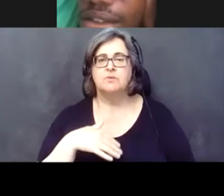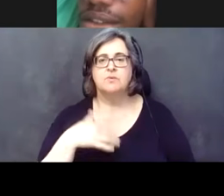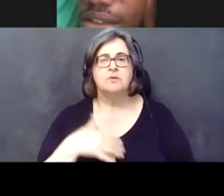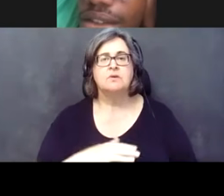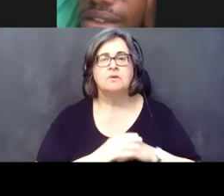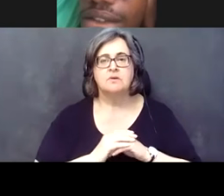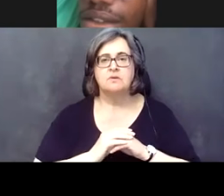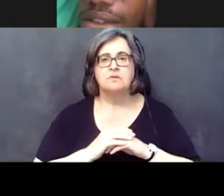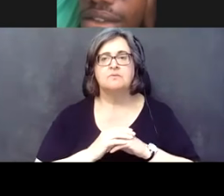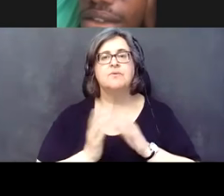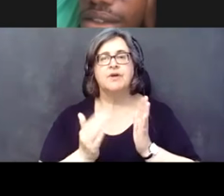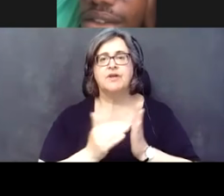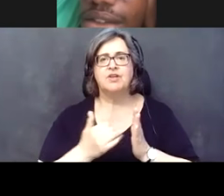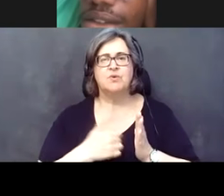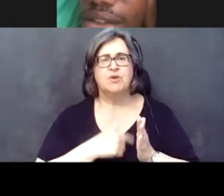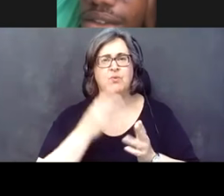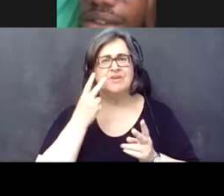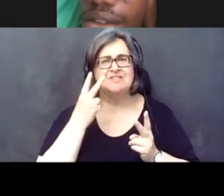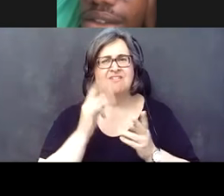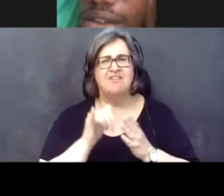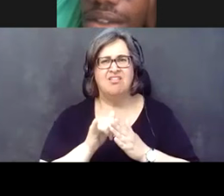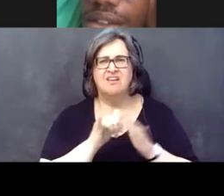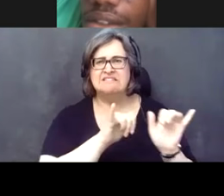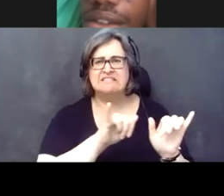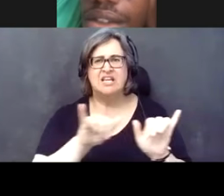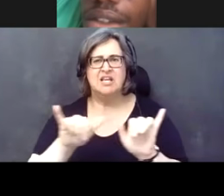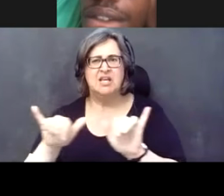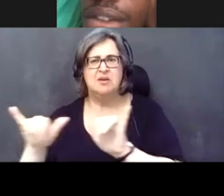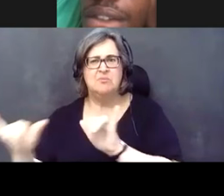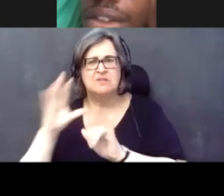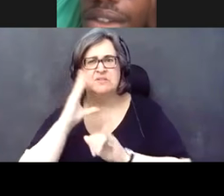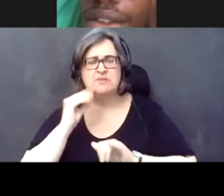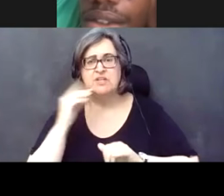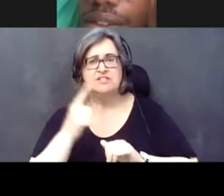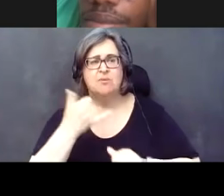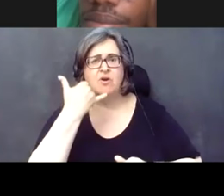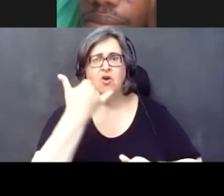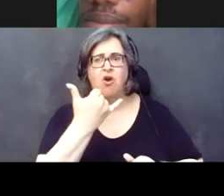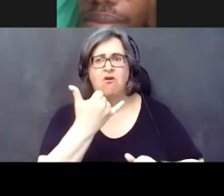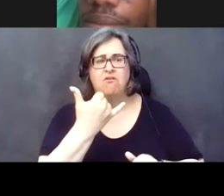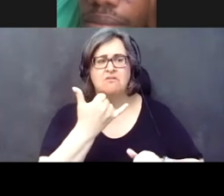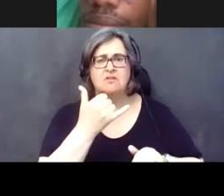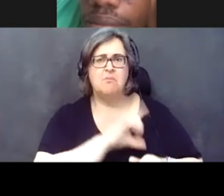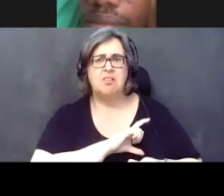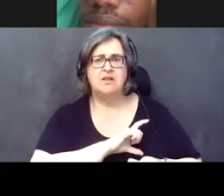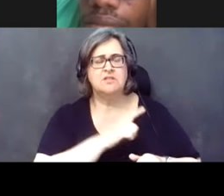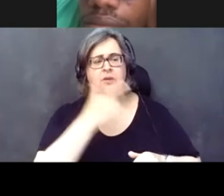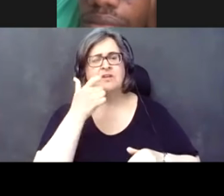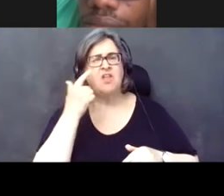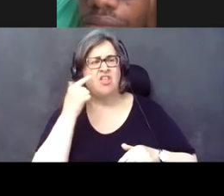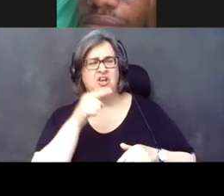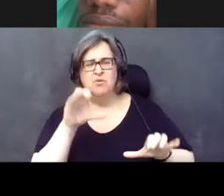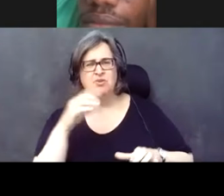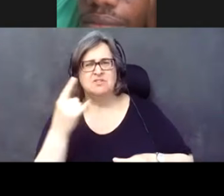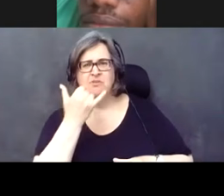And again, we're kind of seeing this theme here that someone called the police on you because they thought you were doing